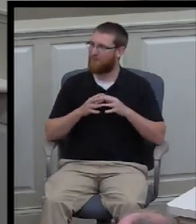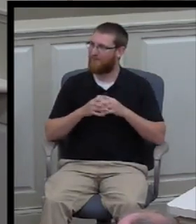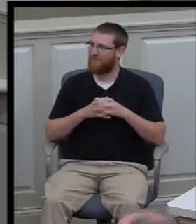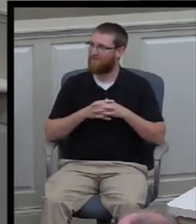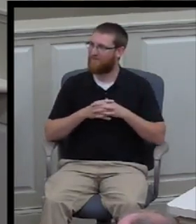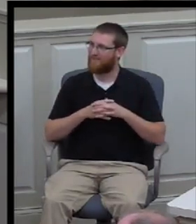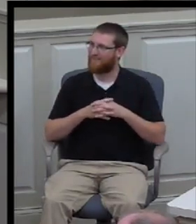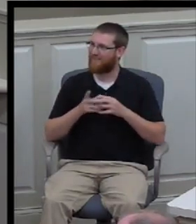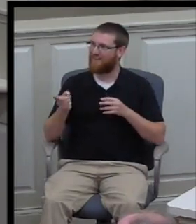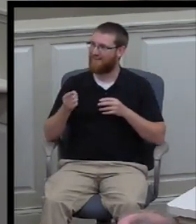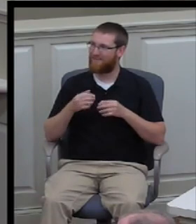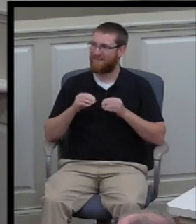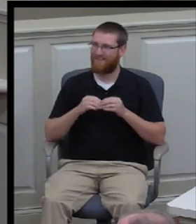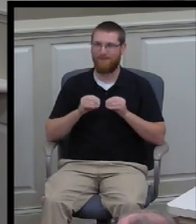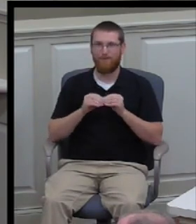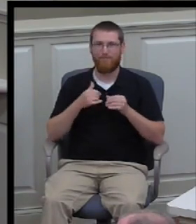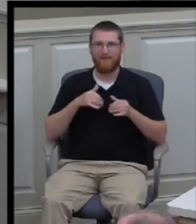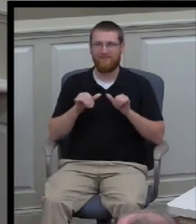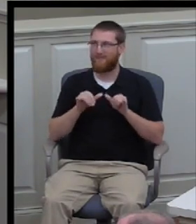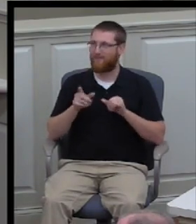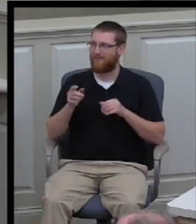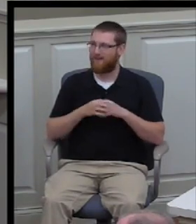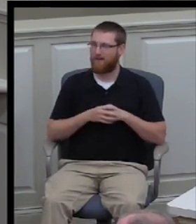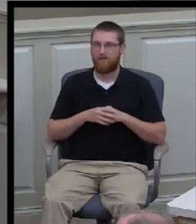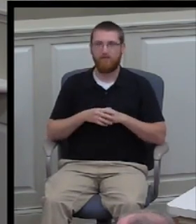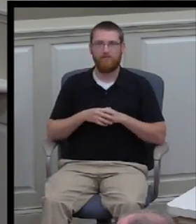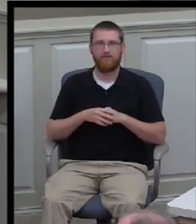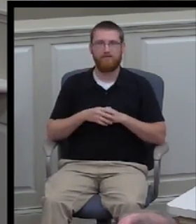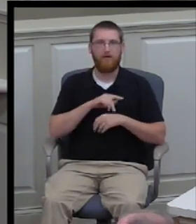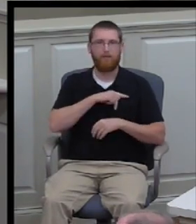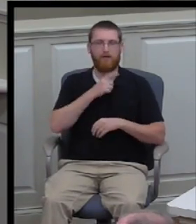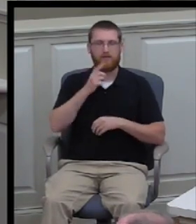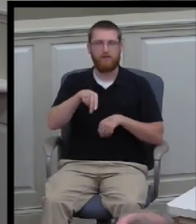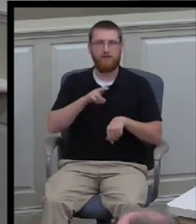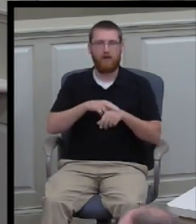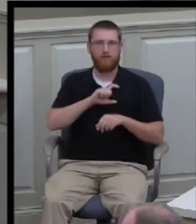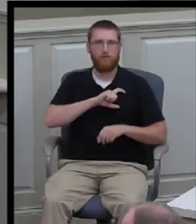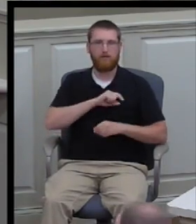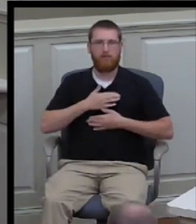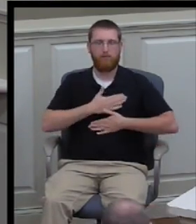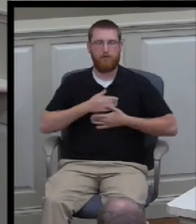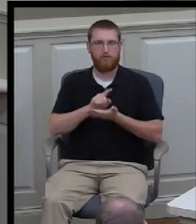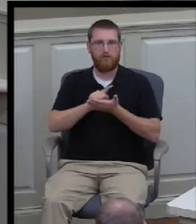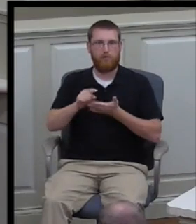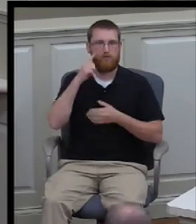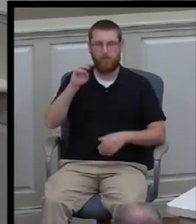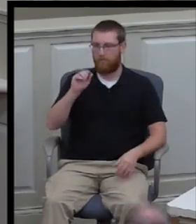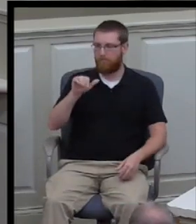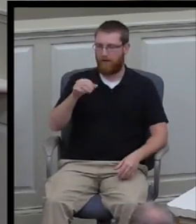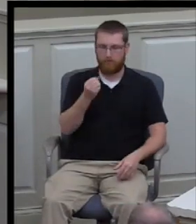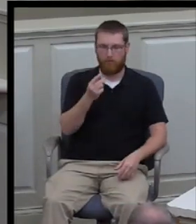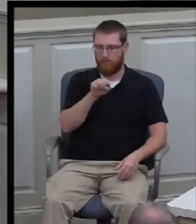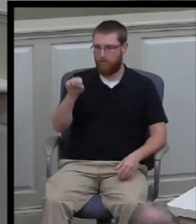Okay, I want my side right there. This is for the National Police Officer Appreciation Week from May 12th through